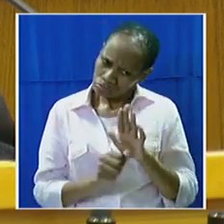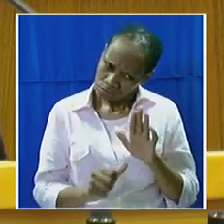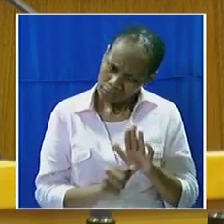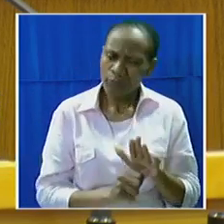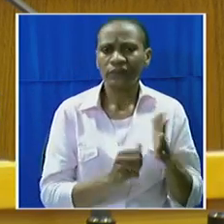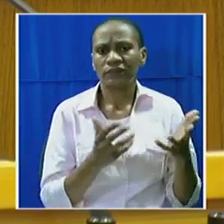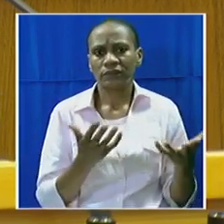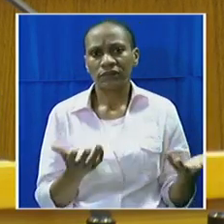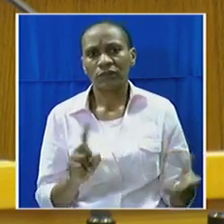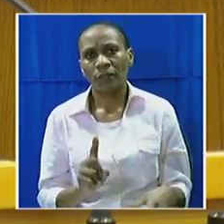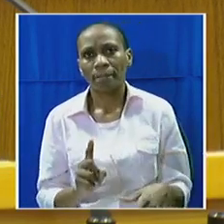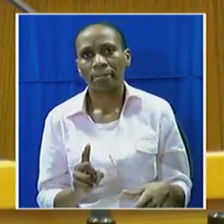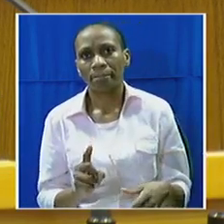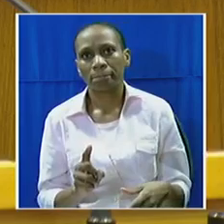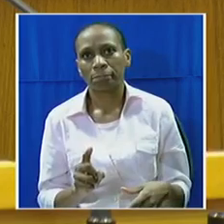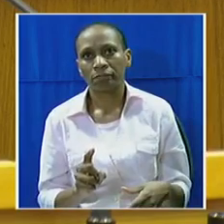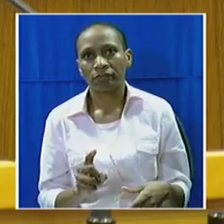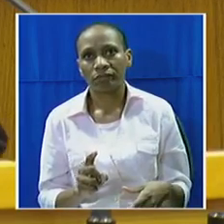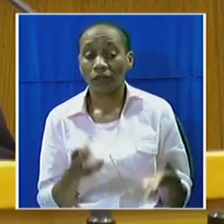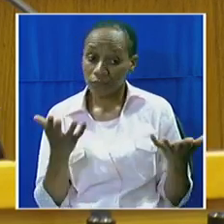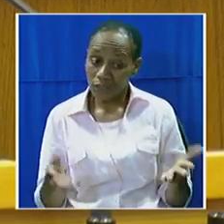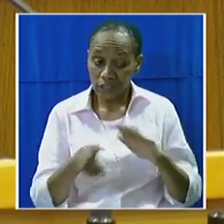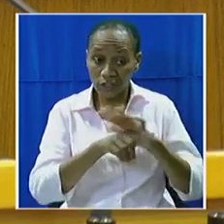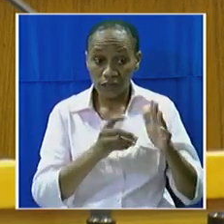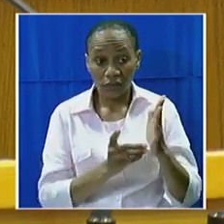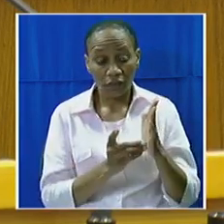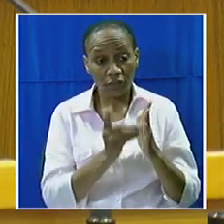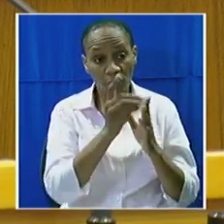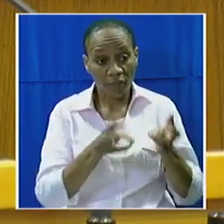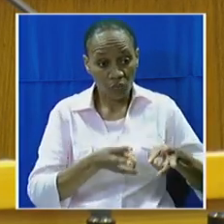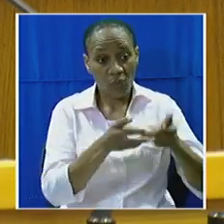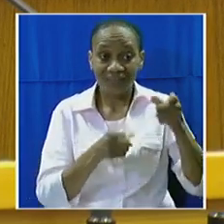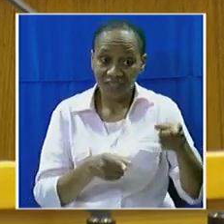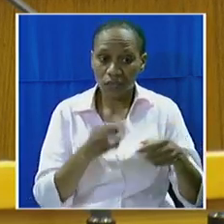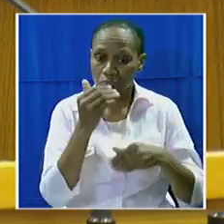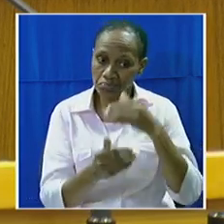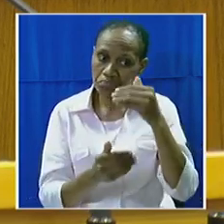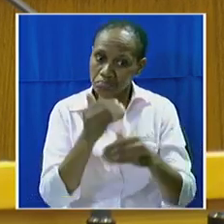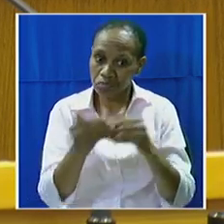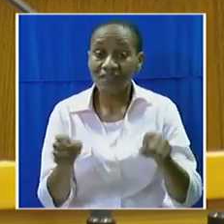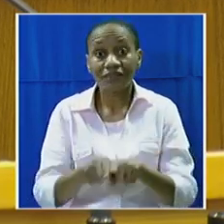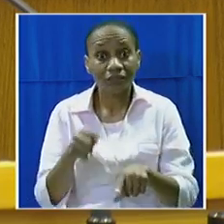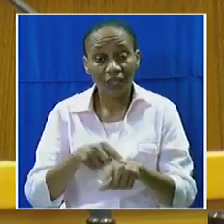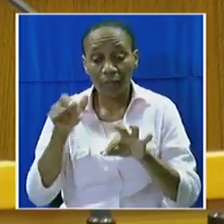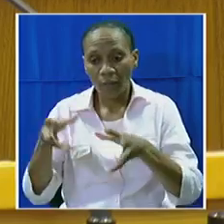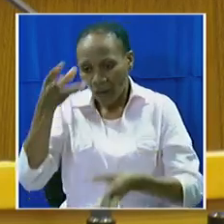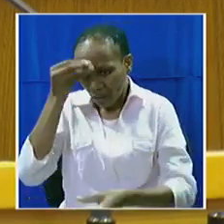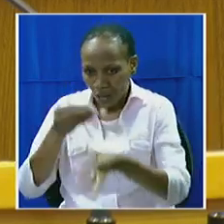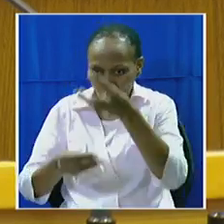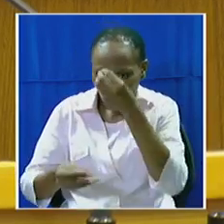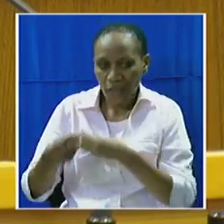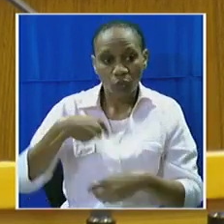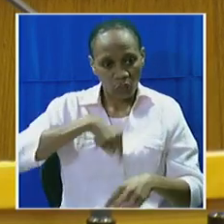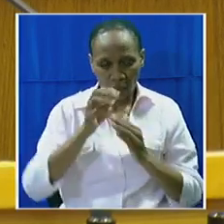important that as this model is being rolled out, leading and learning must